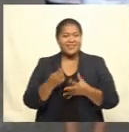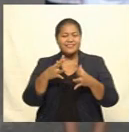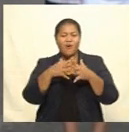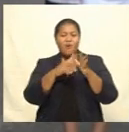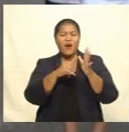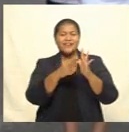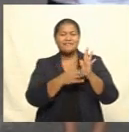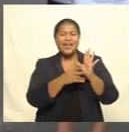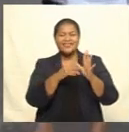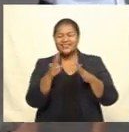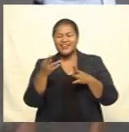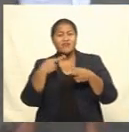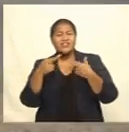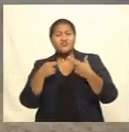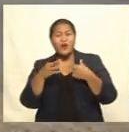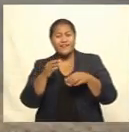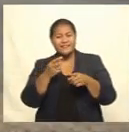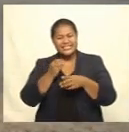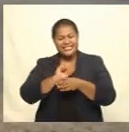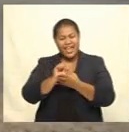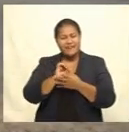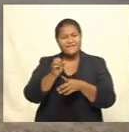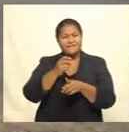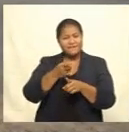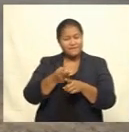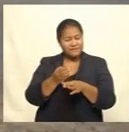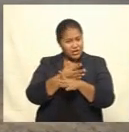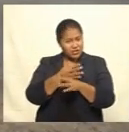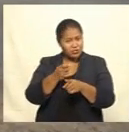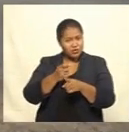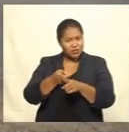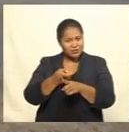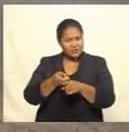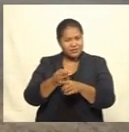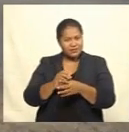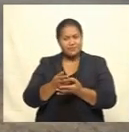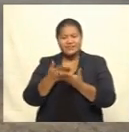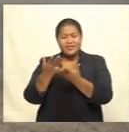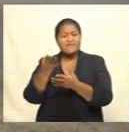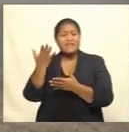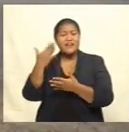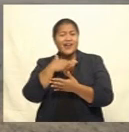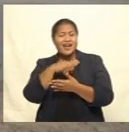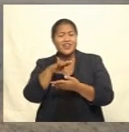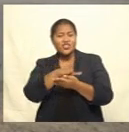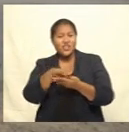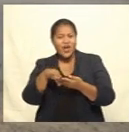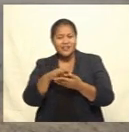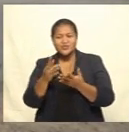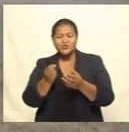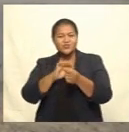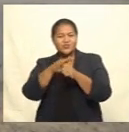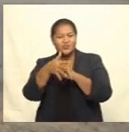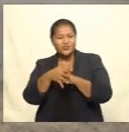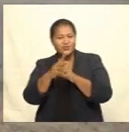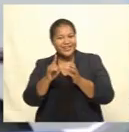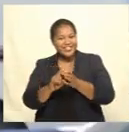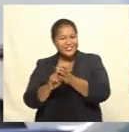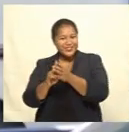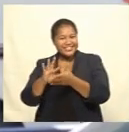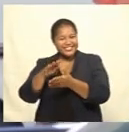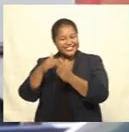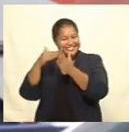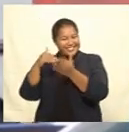Liquor's Best Fish and Chips restaurant this morning handed over more than $500 to the COVID-19 isolation center. The doctors